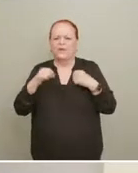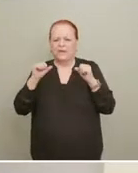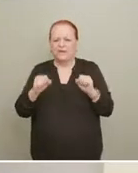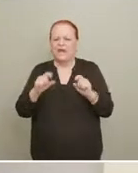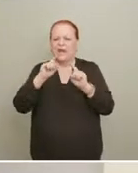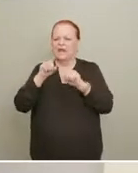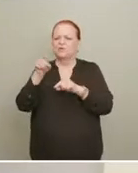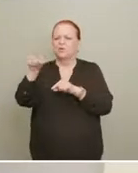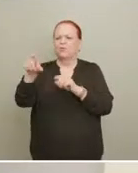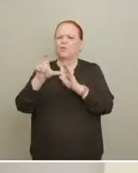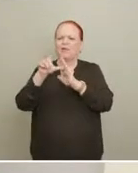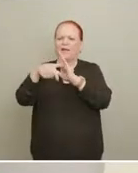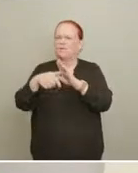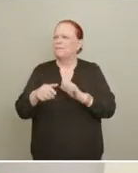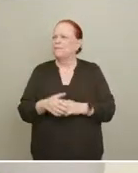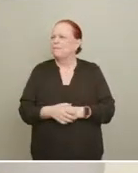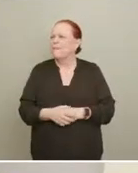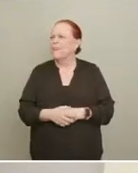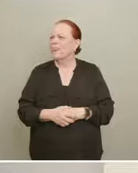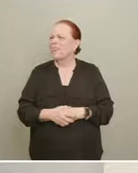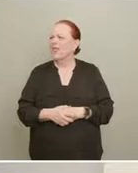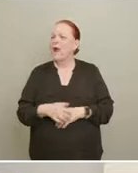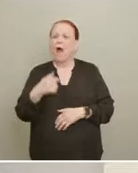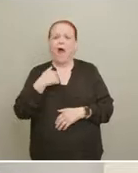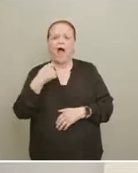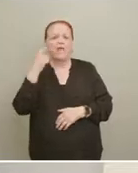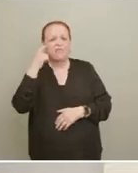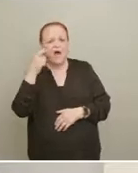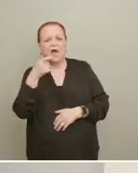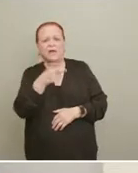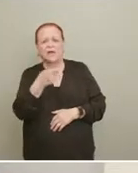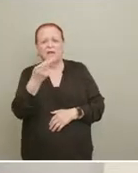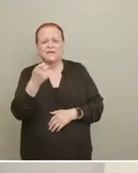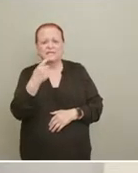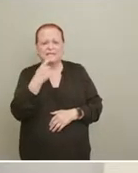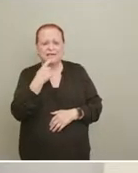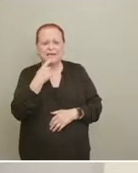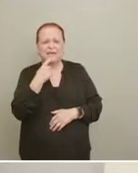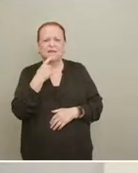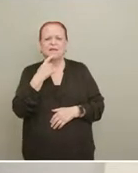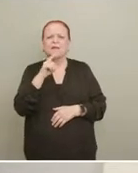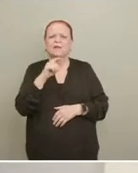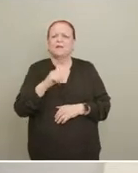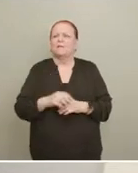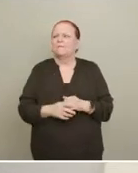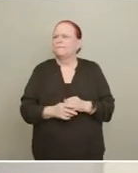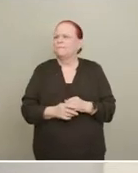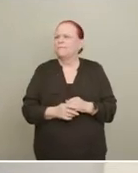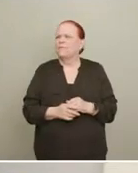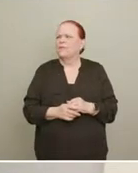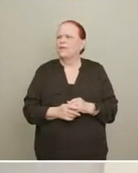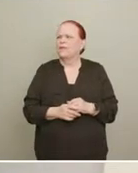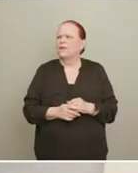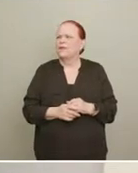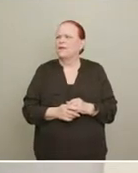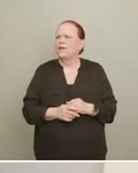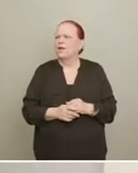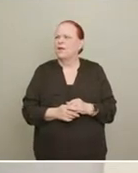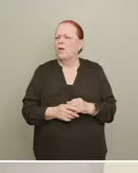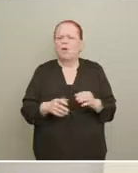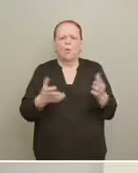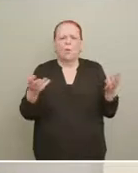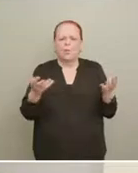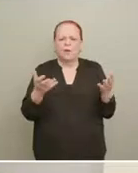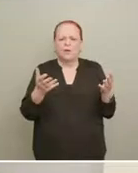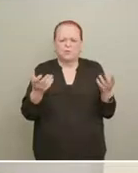that with you. I'll repeat what I thought he said. You got it. Well, I think the question was, what are we going to do as